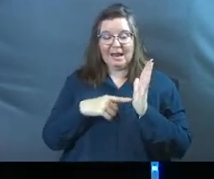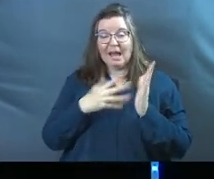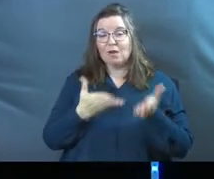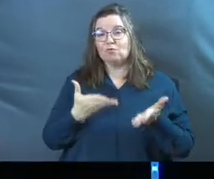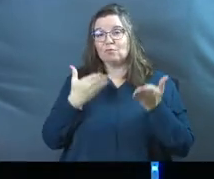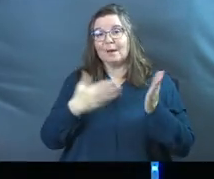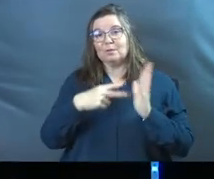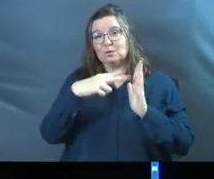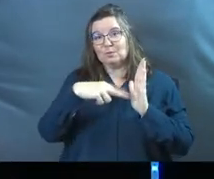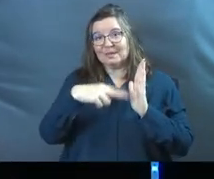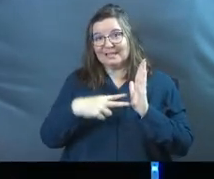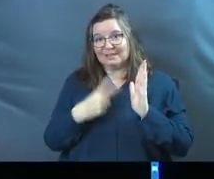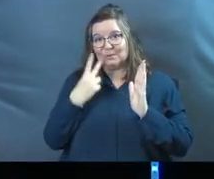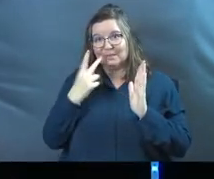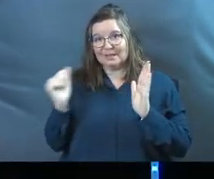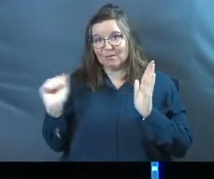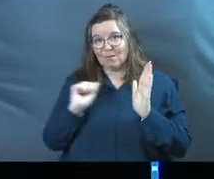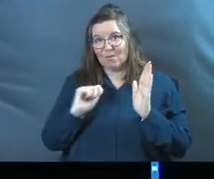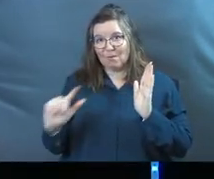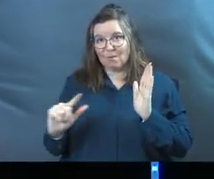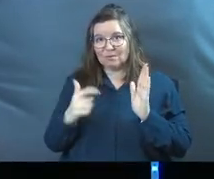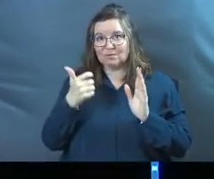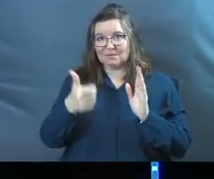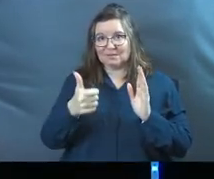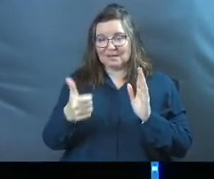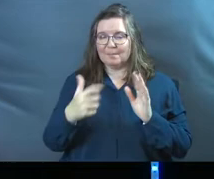highly recommend reading it all through yourself, but